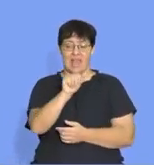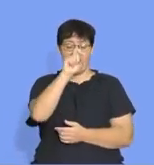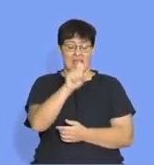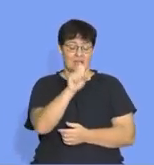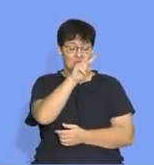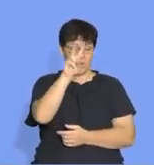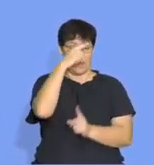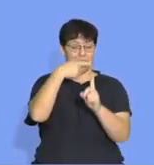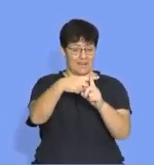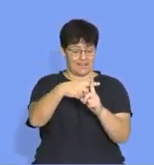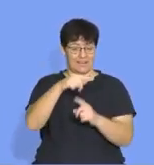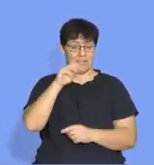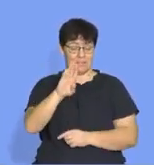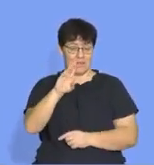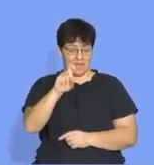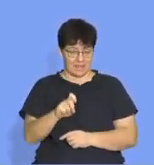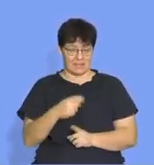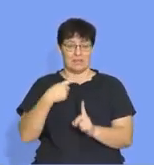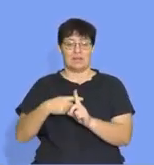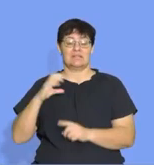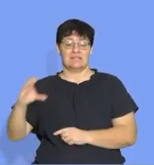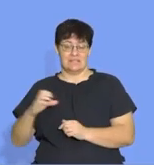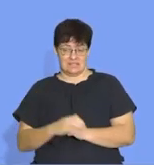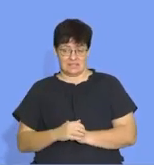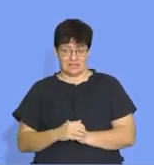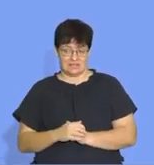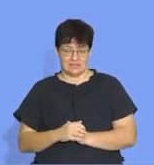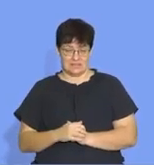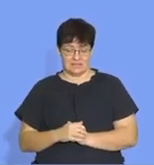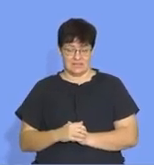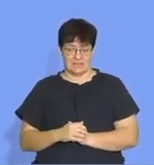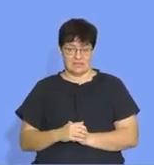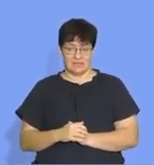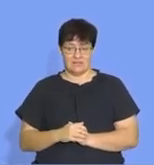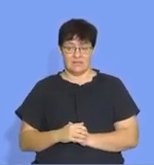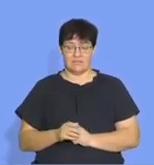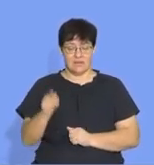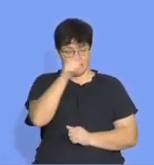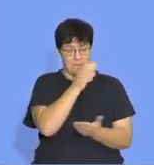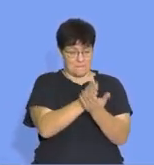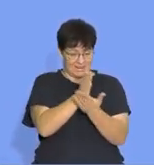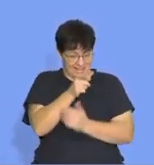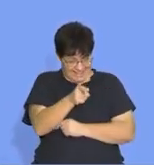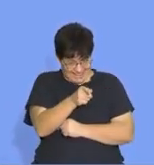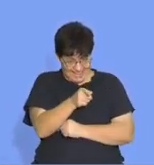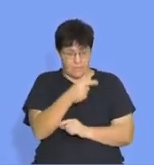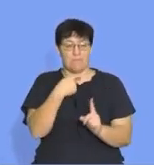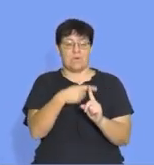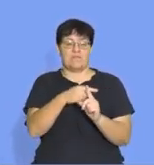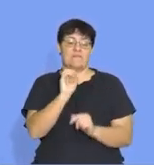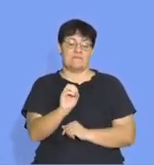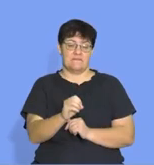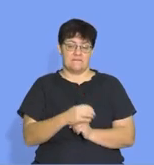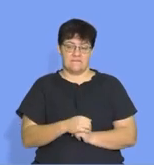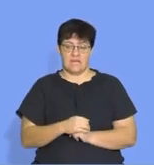plus bx plus c, I'm just writing it in standard form. The middle term here is a positive, right? And